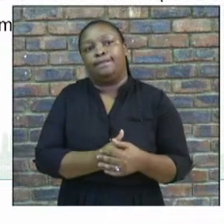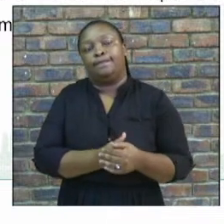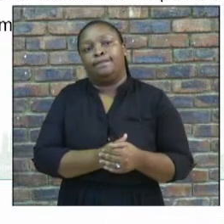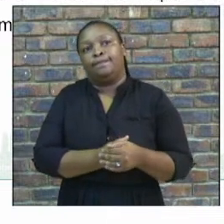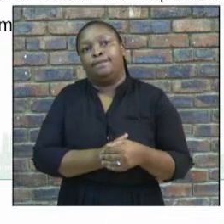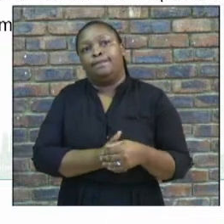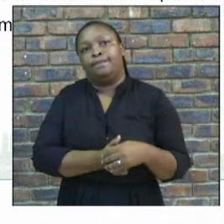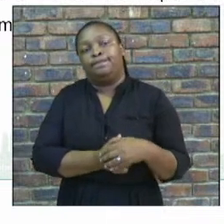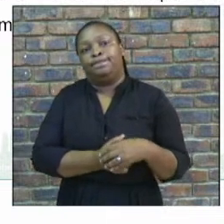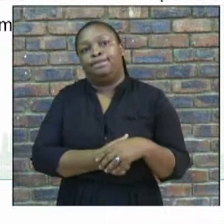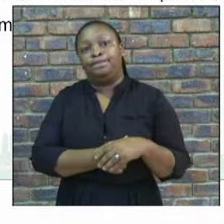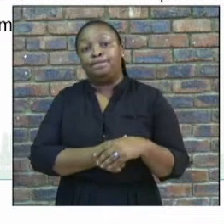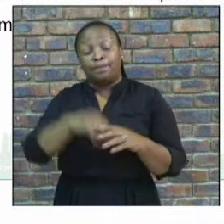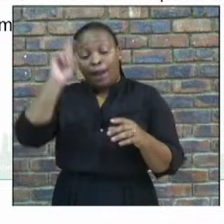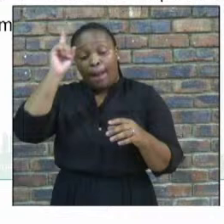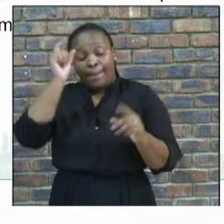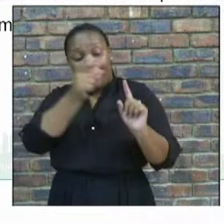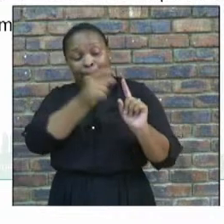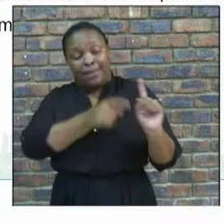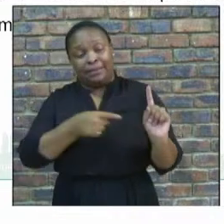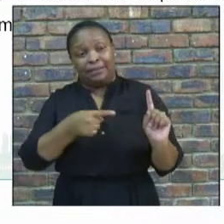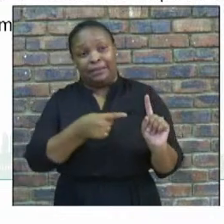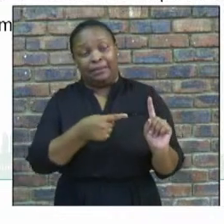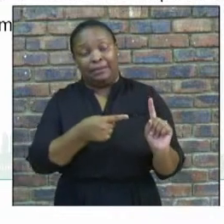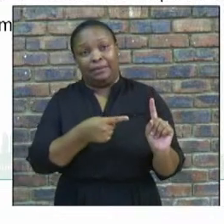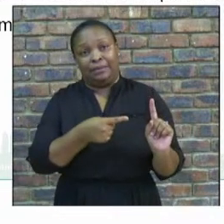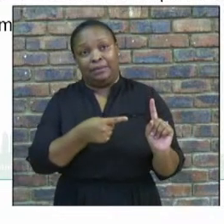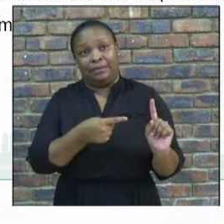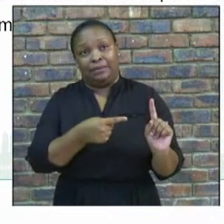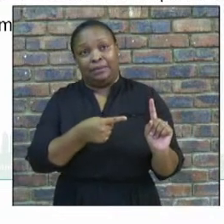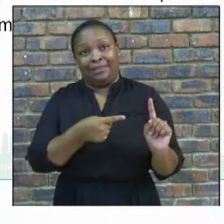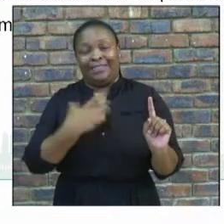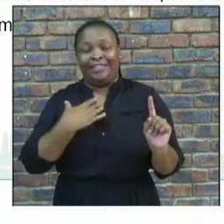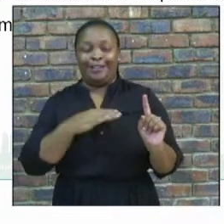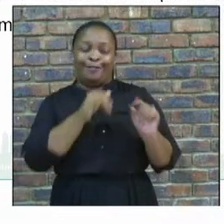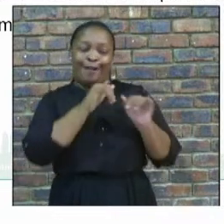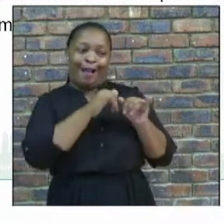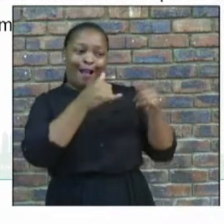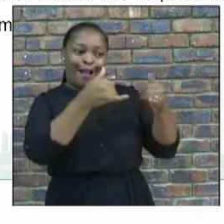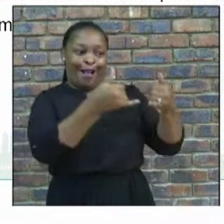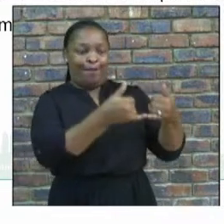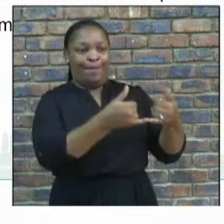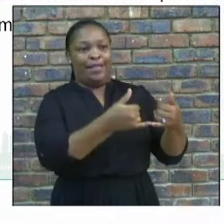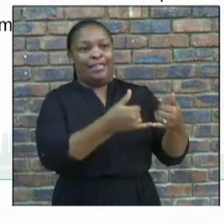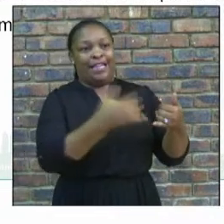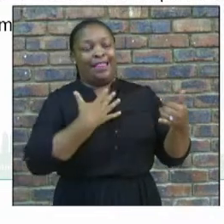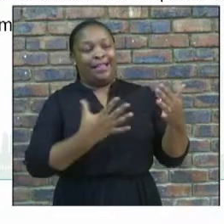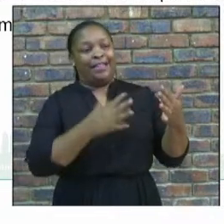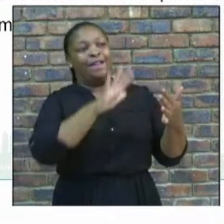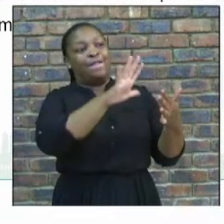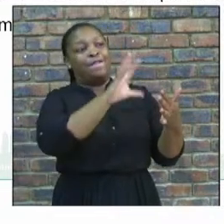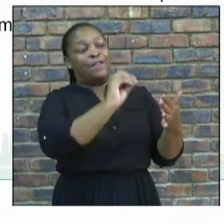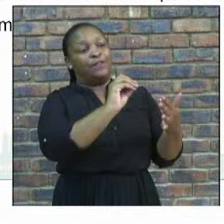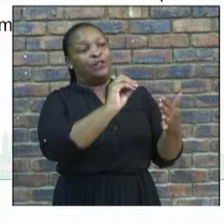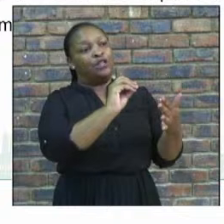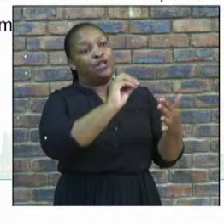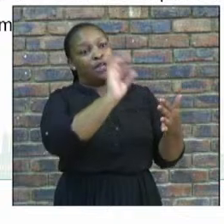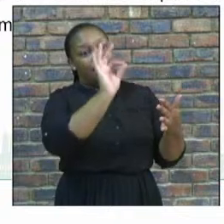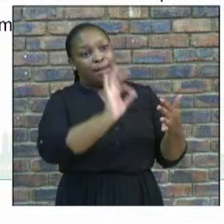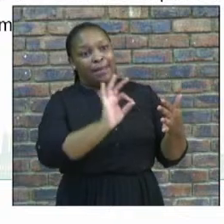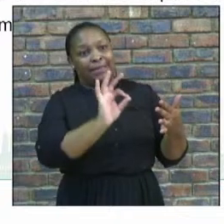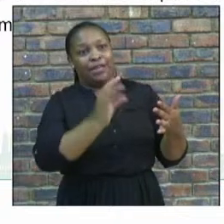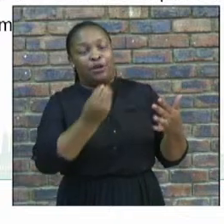a black person, it means a company that is 50 plus 1 and which